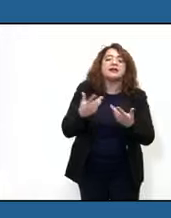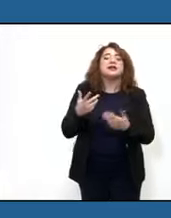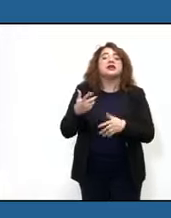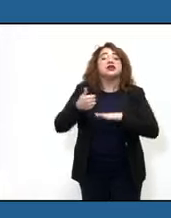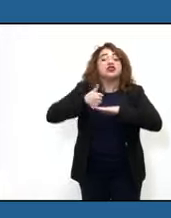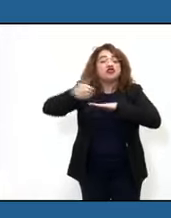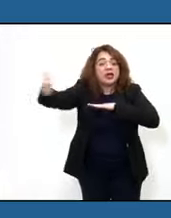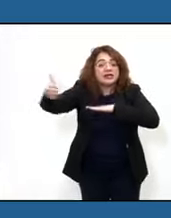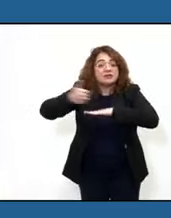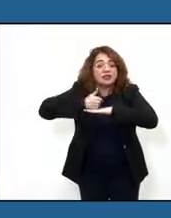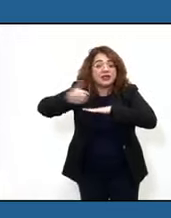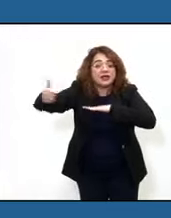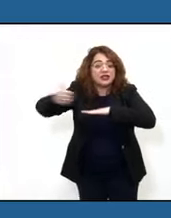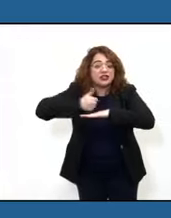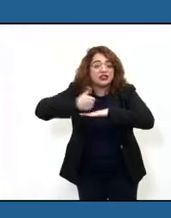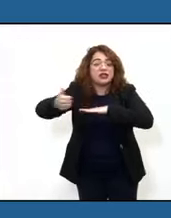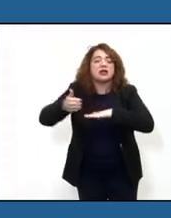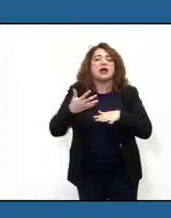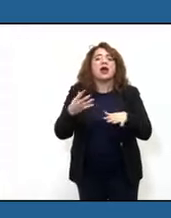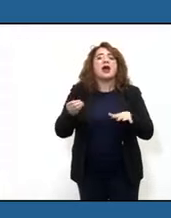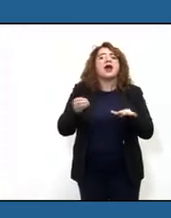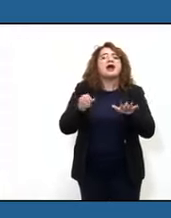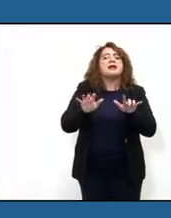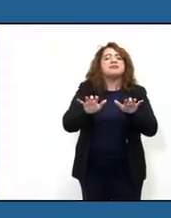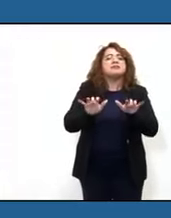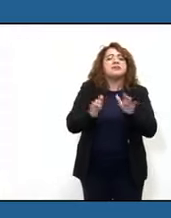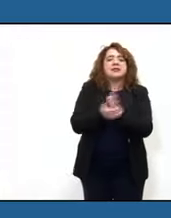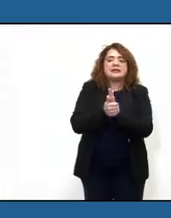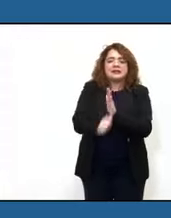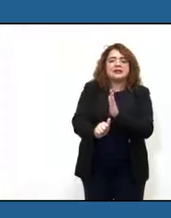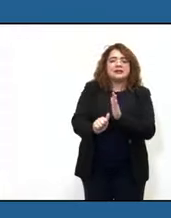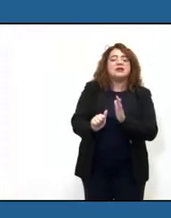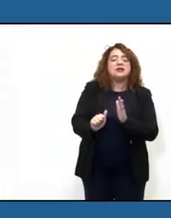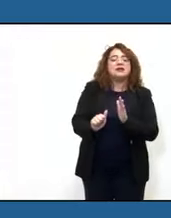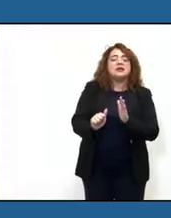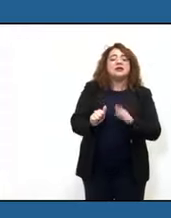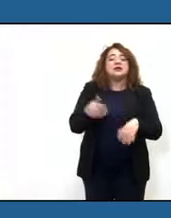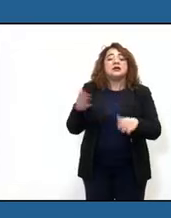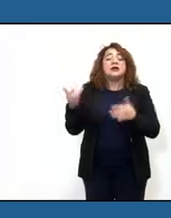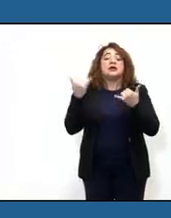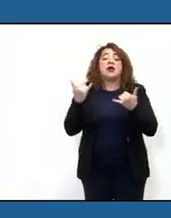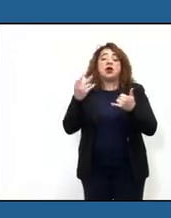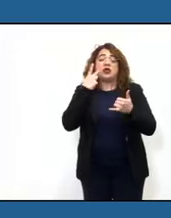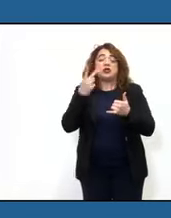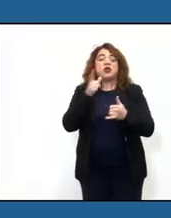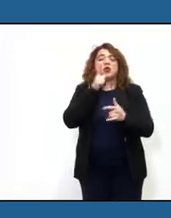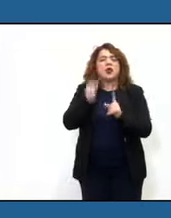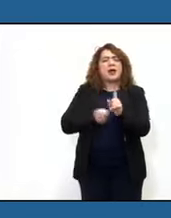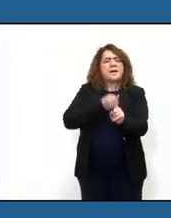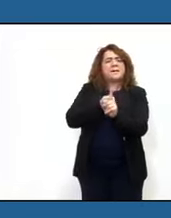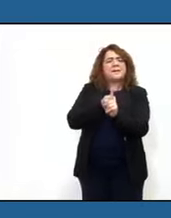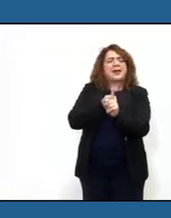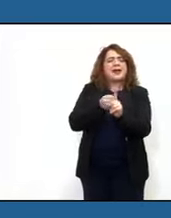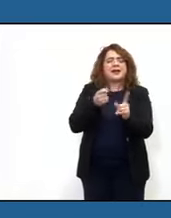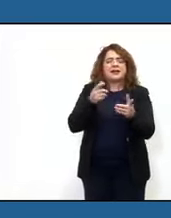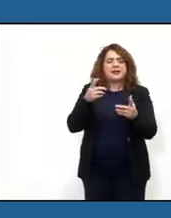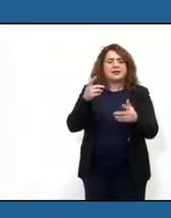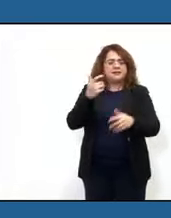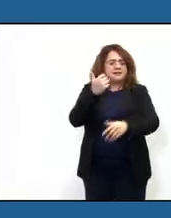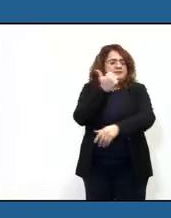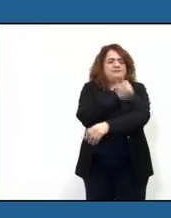to shifting this map and to ensure that those living in communities who have been most impacted by COVID and other long-term health,